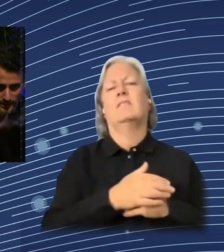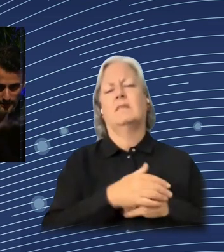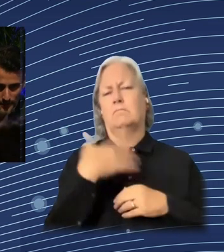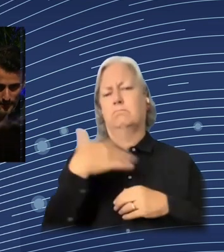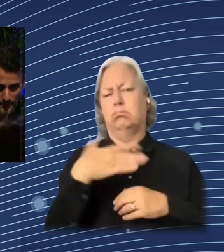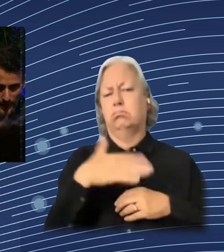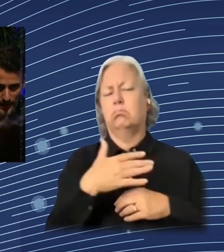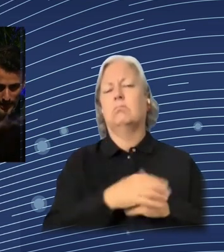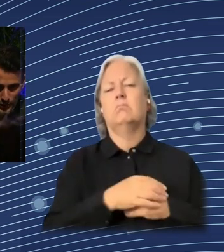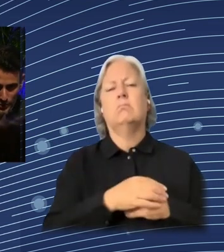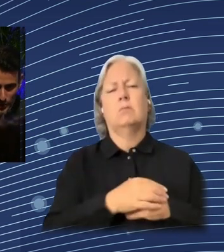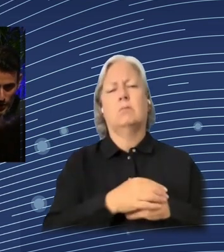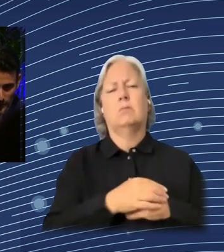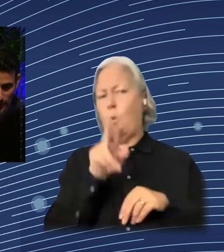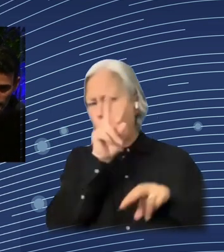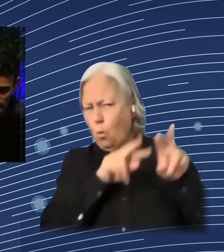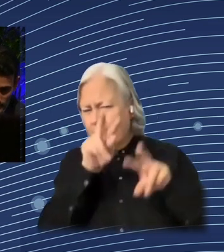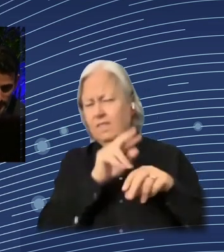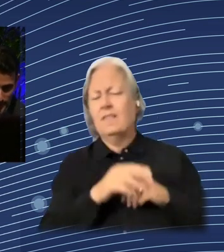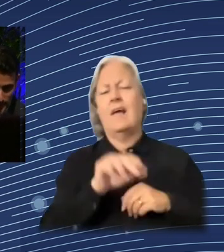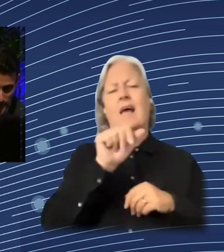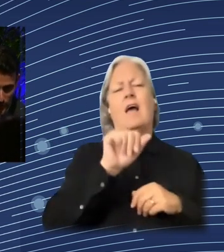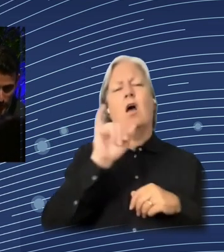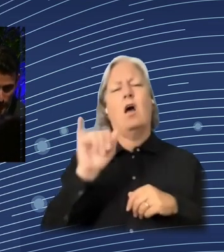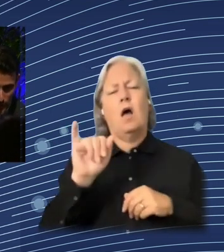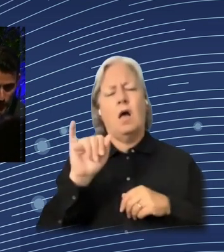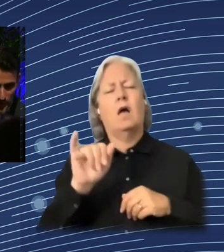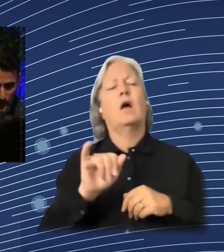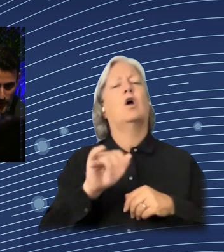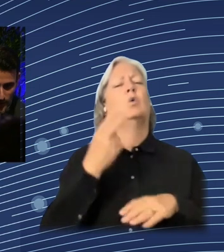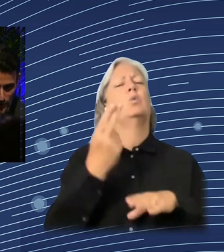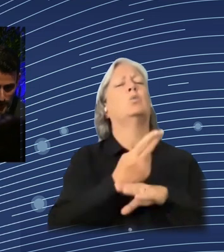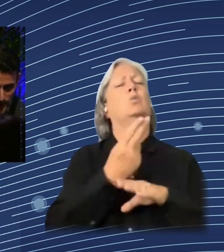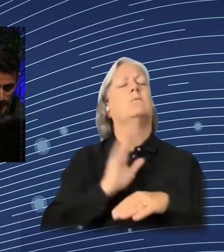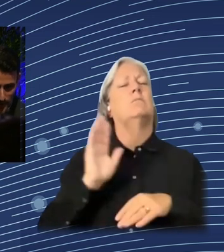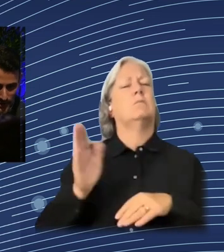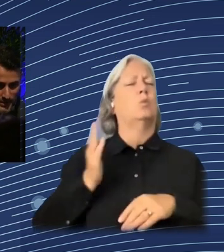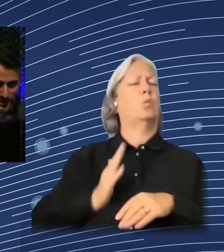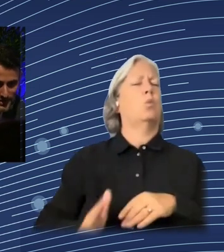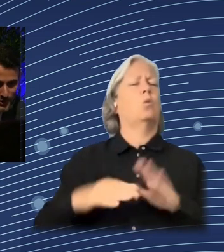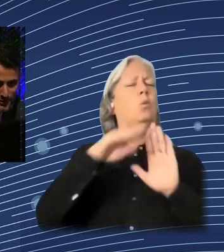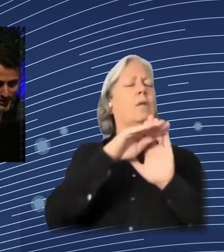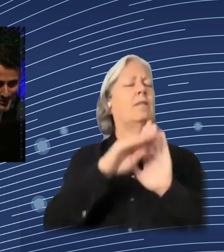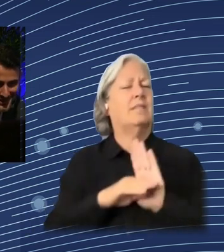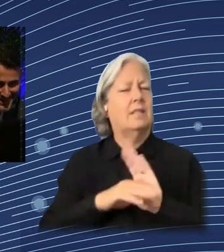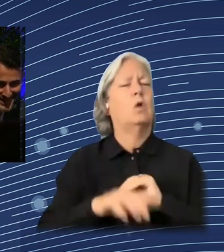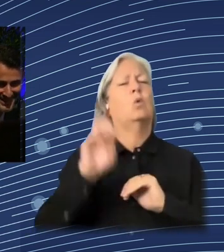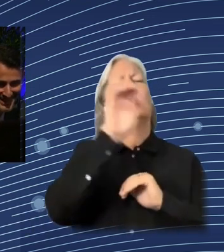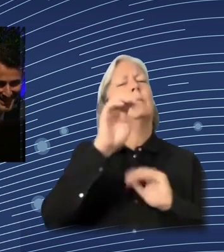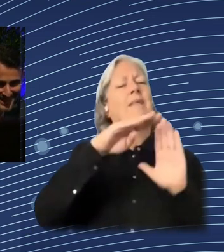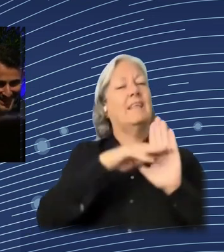Auditing, AI use code of conduct. Yes, that's a good one. European regulations. Let me guess, you work for the EU.